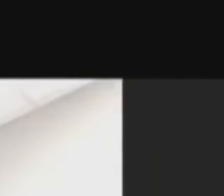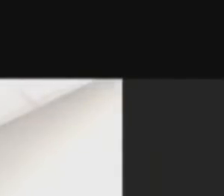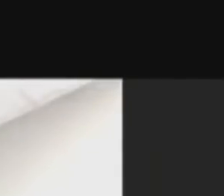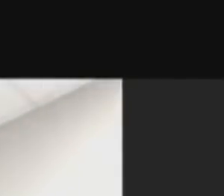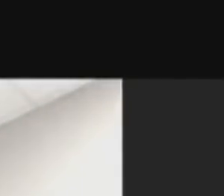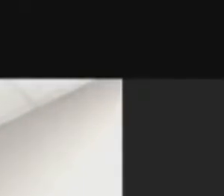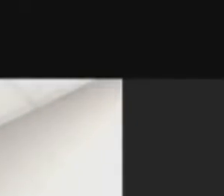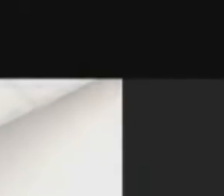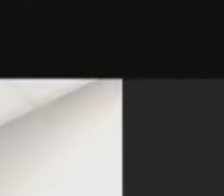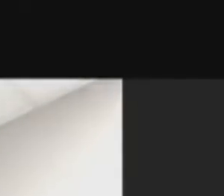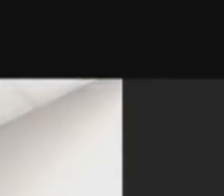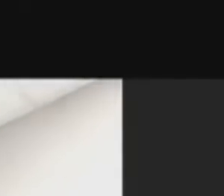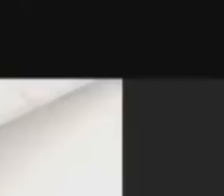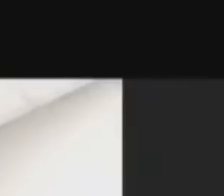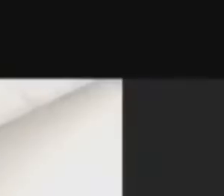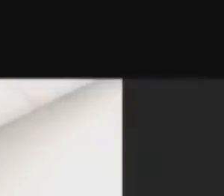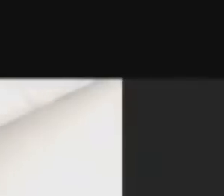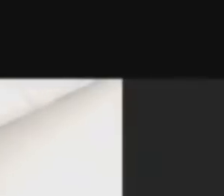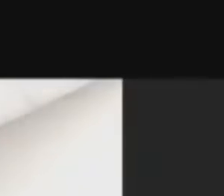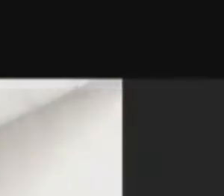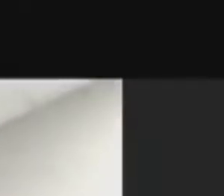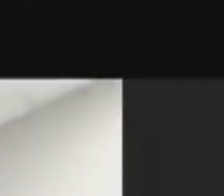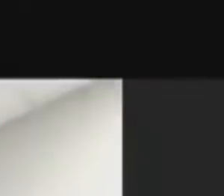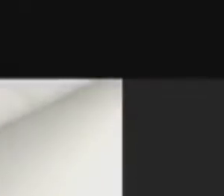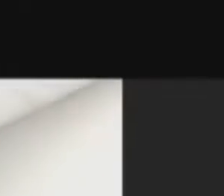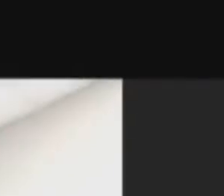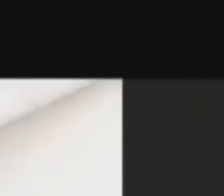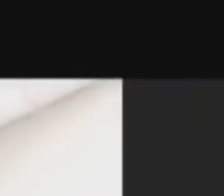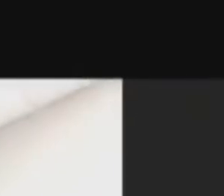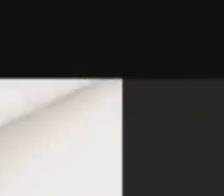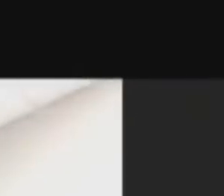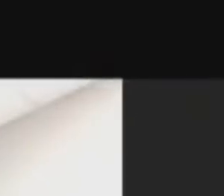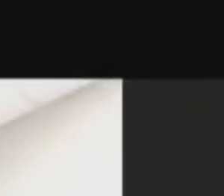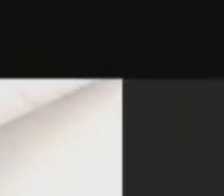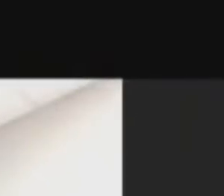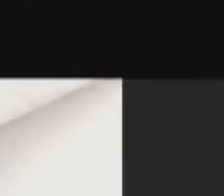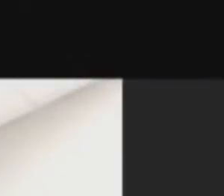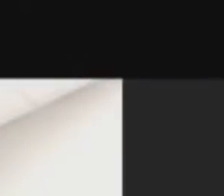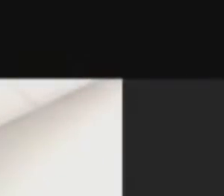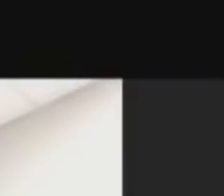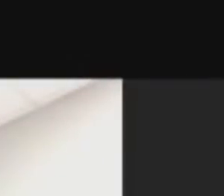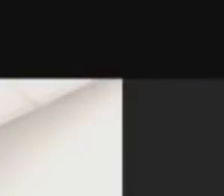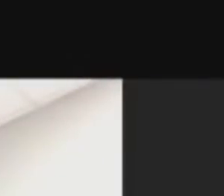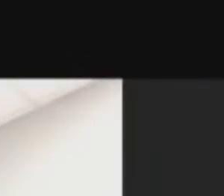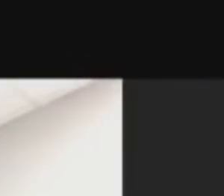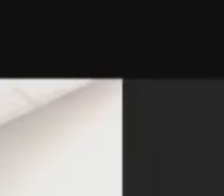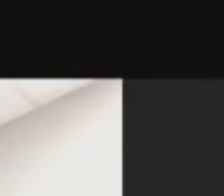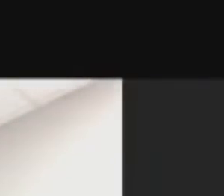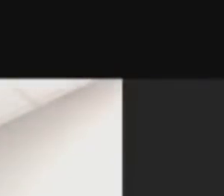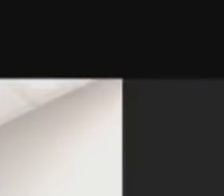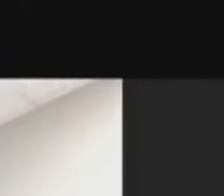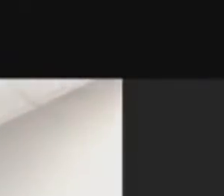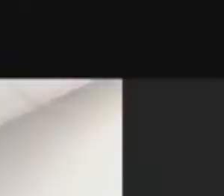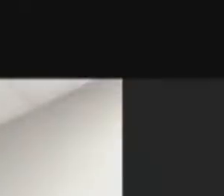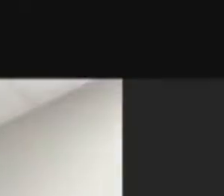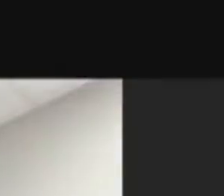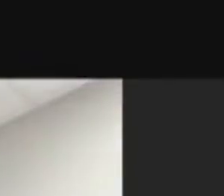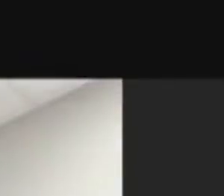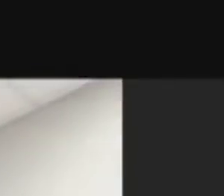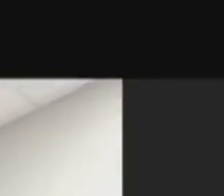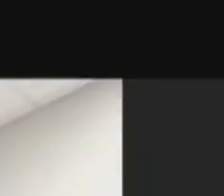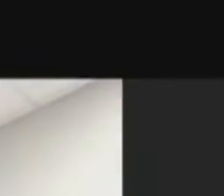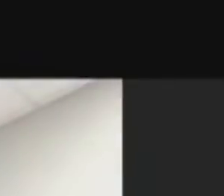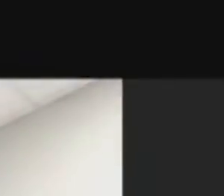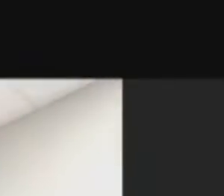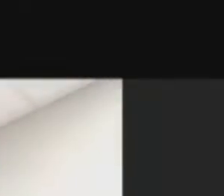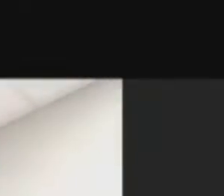just get an update on that, I would appreciate that a lot. And we are getting